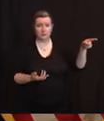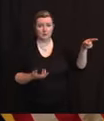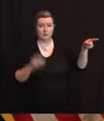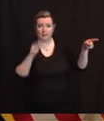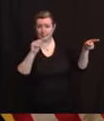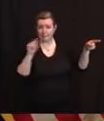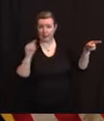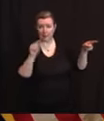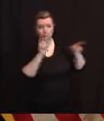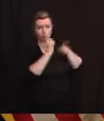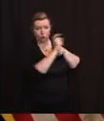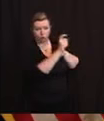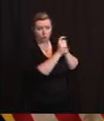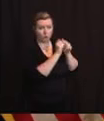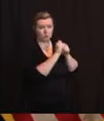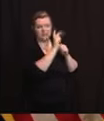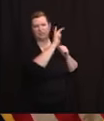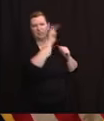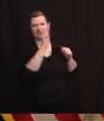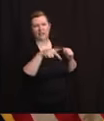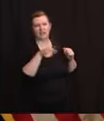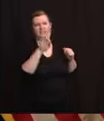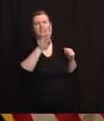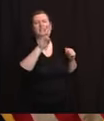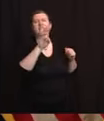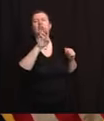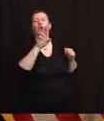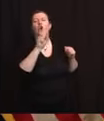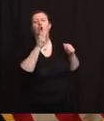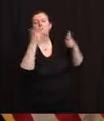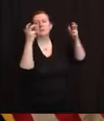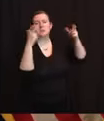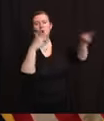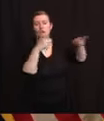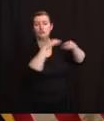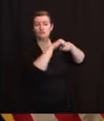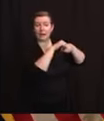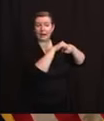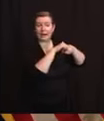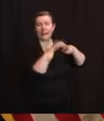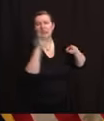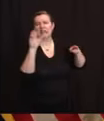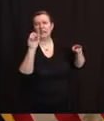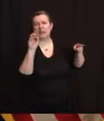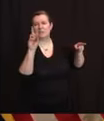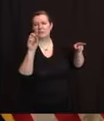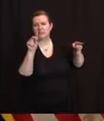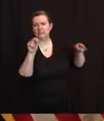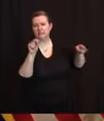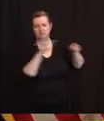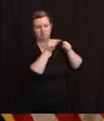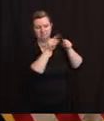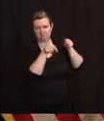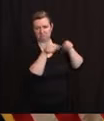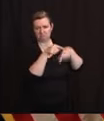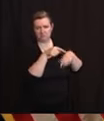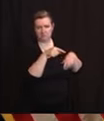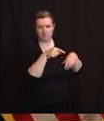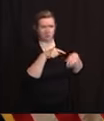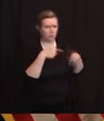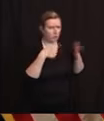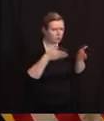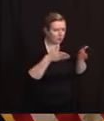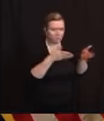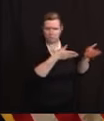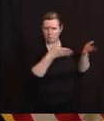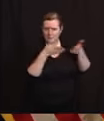Philadelphia 76ers, who practice and have their headquarters in Camden, by example. And so